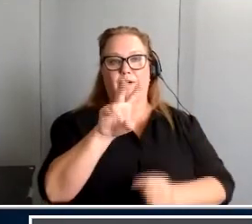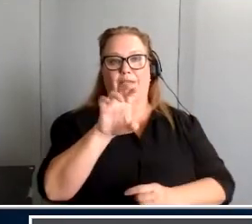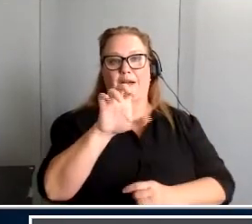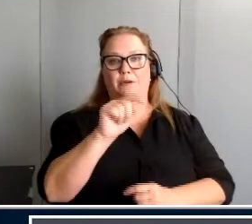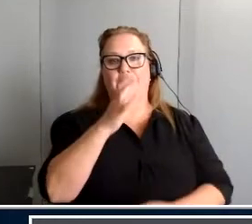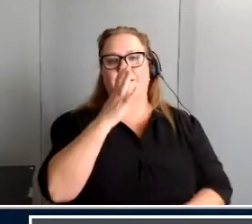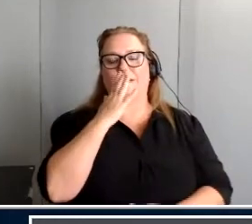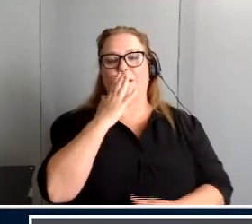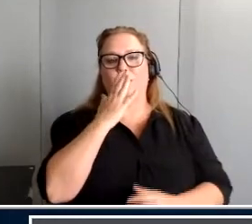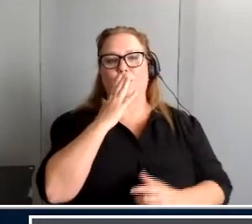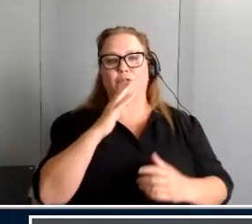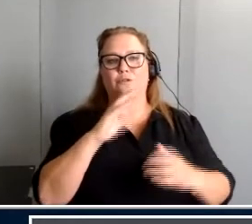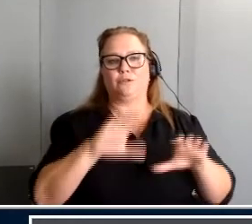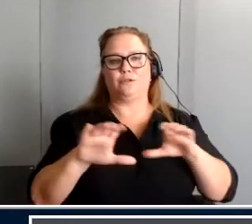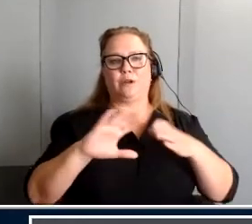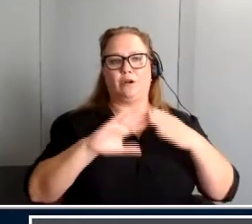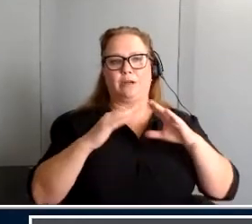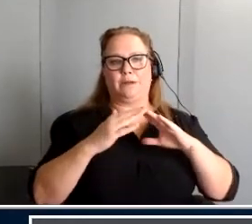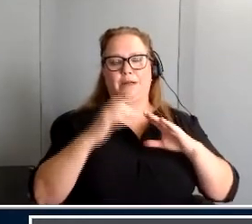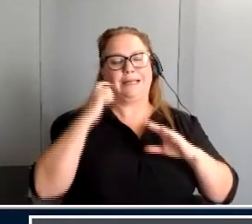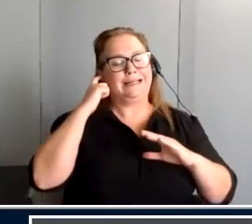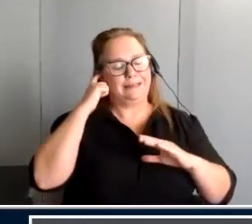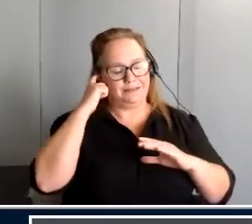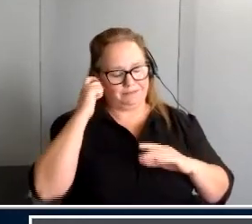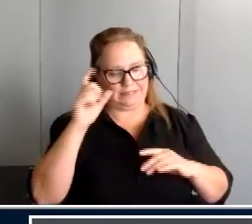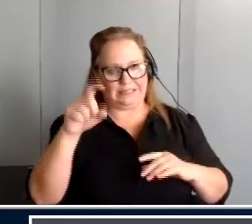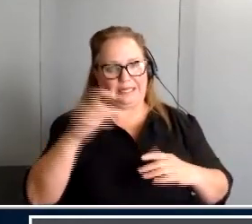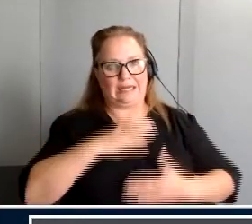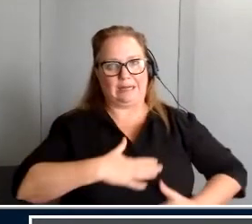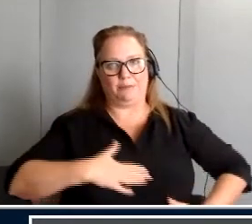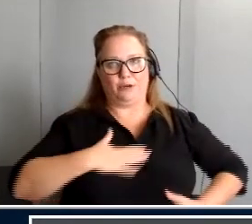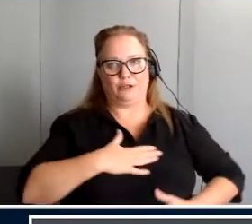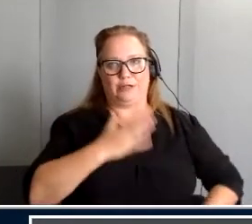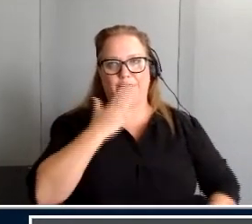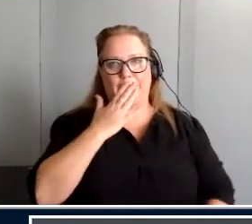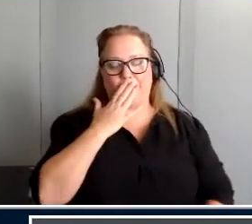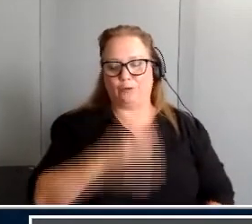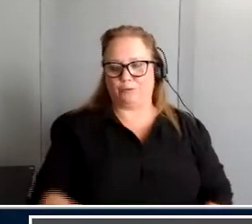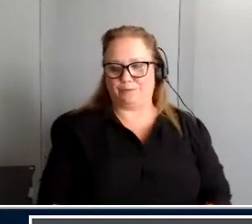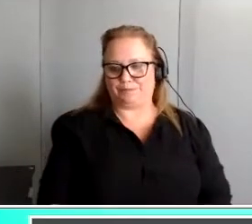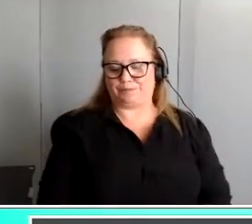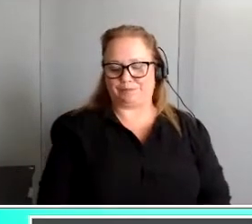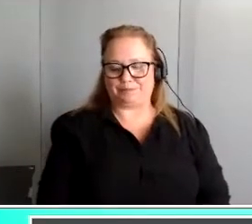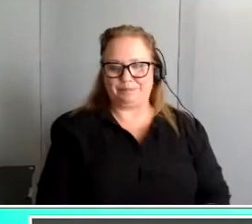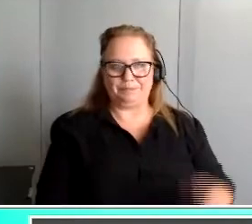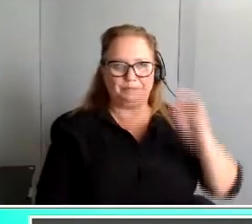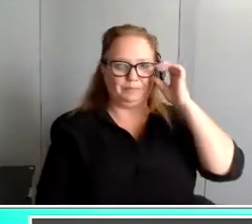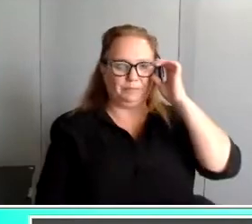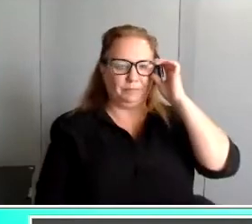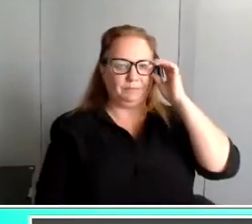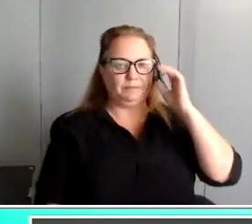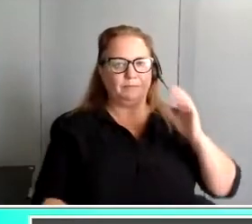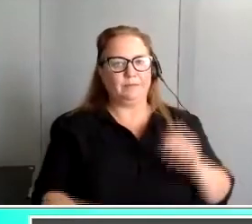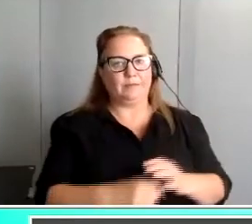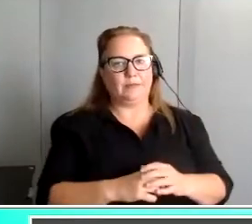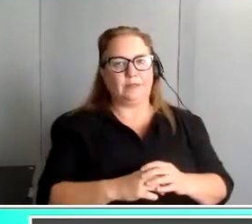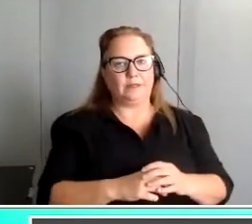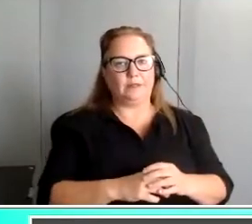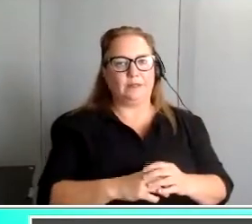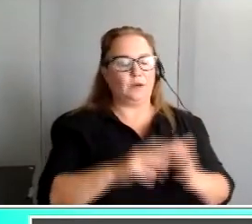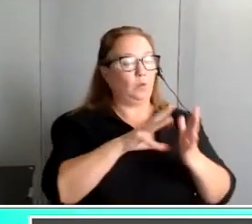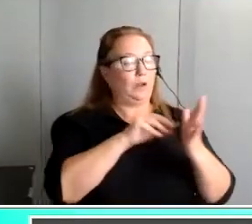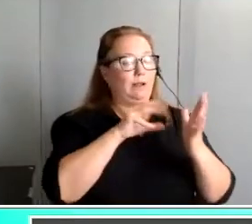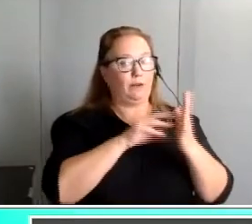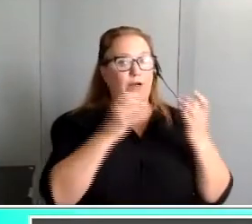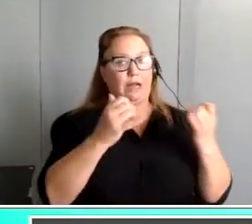what you do in our community. It's needed and much appreciated. Thank you, Ann. Thanks for having me. Thank you so much. Well, we have learned and we now know